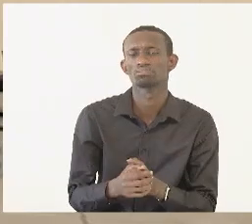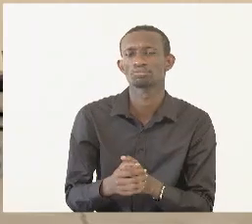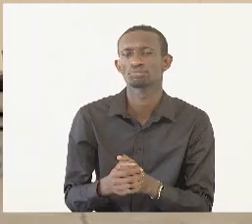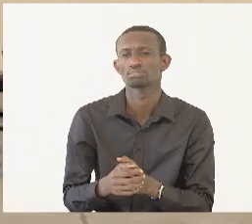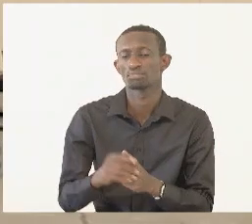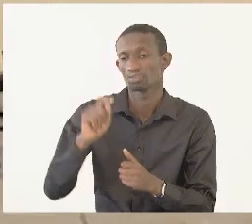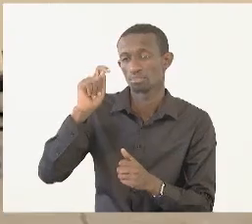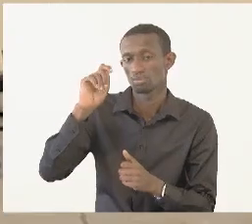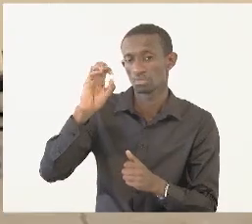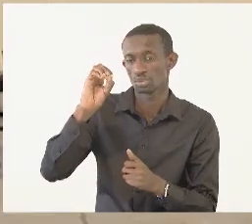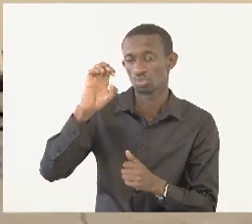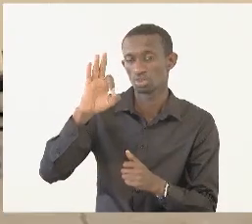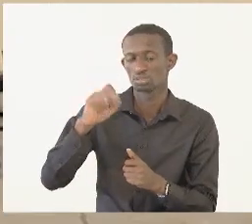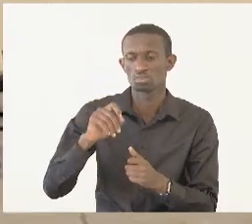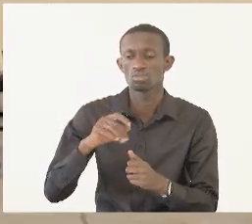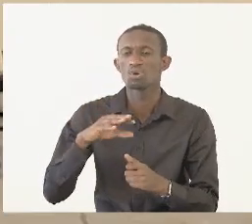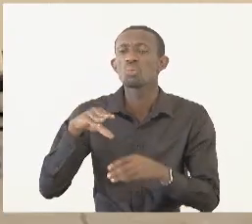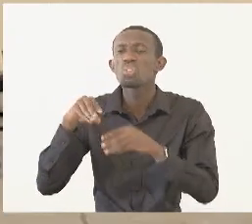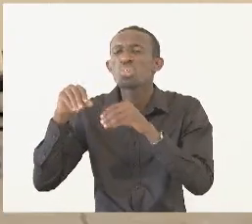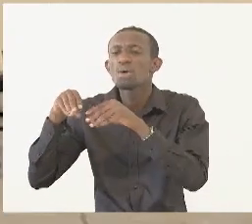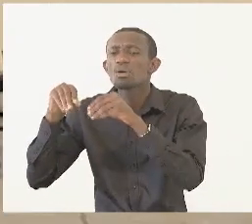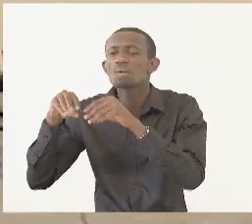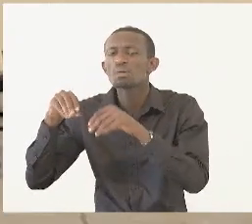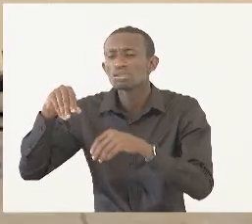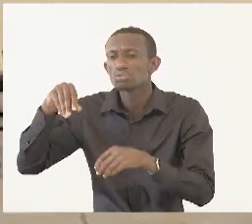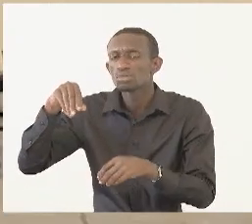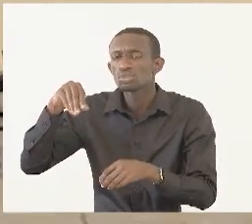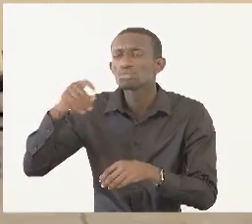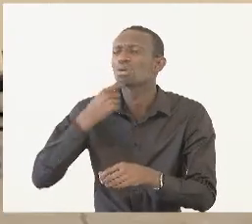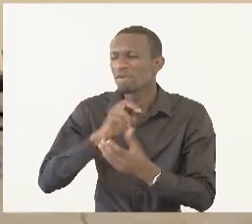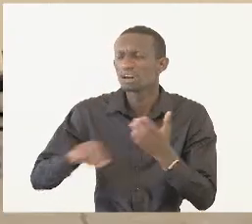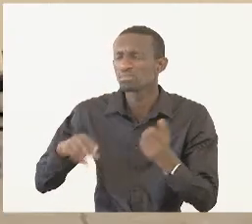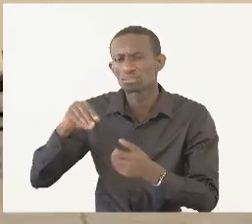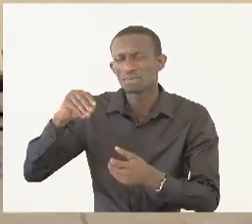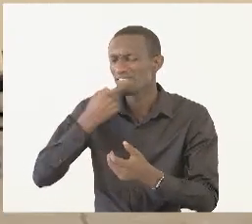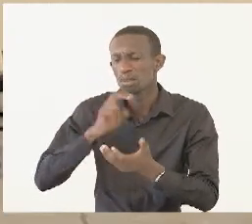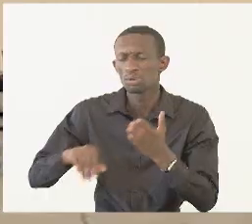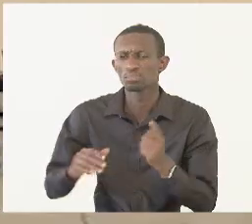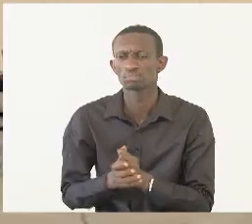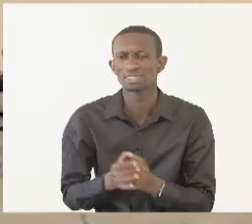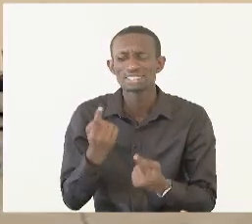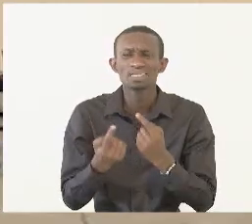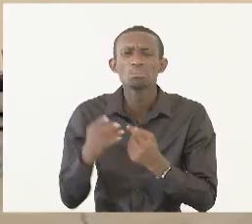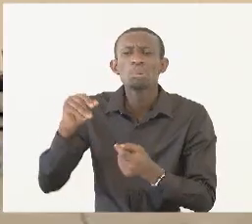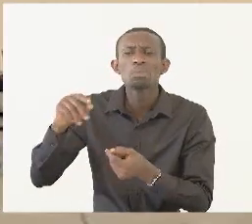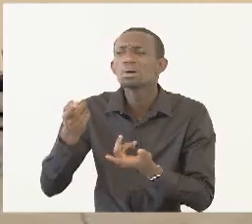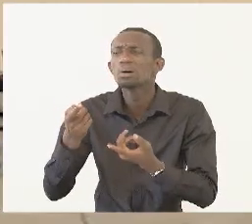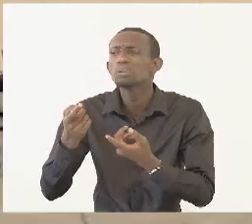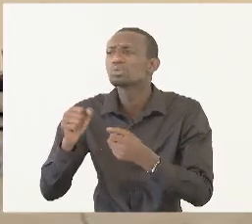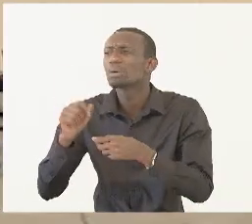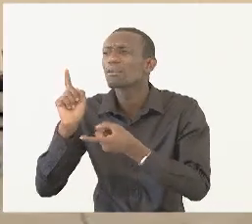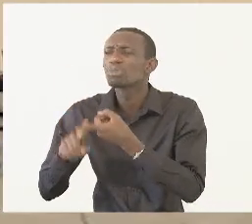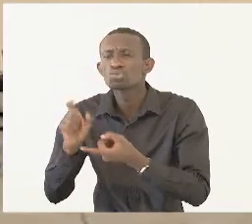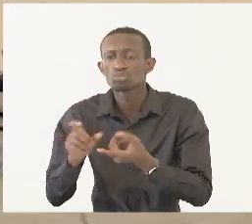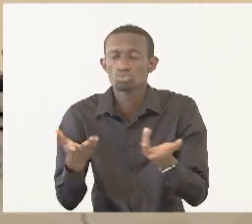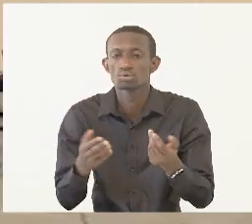be removed from the liver. I said the liver removes harmful substances. If I say harmful substances, they can just be drugs, they can be hormones from